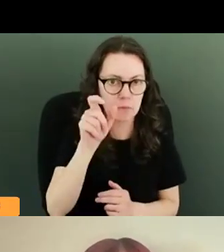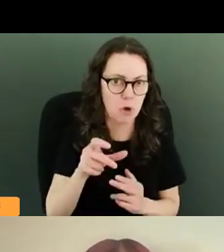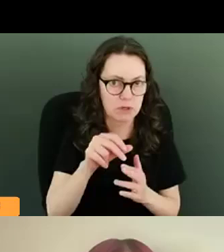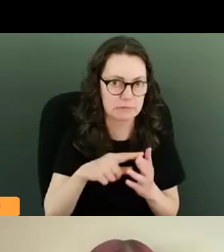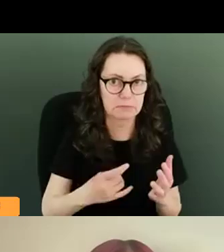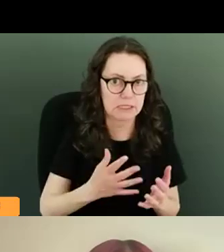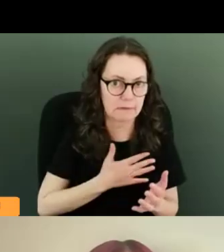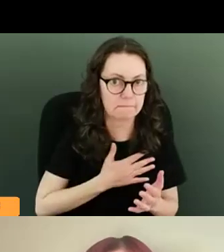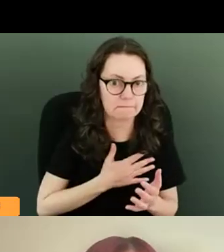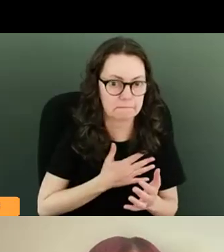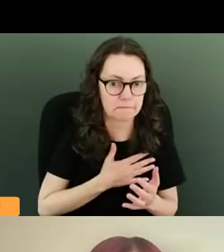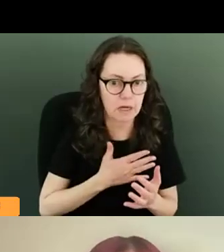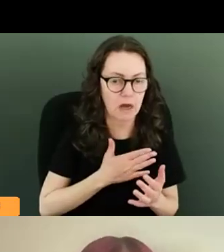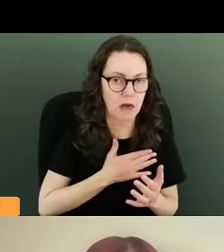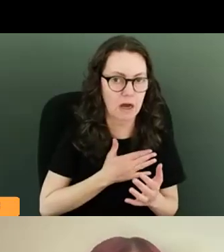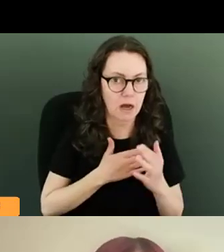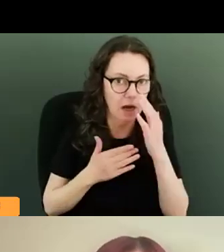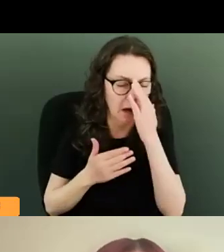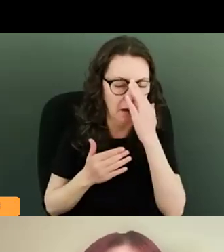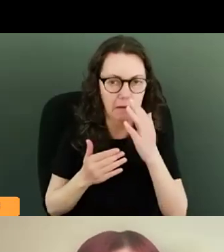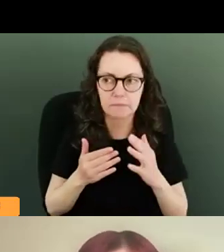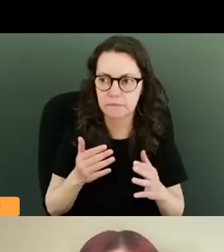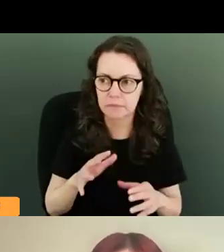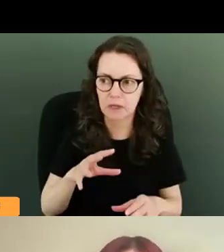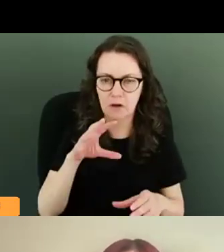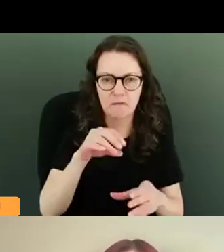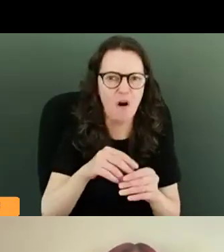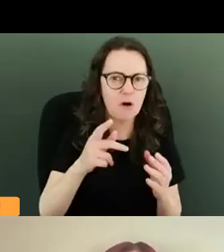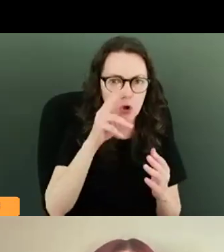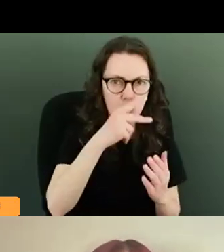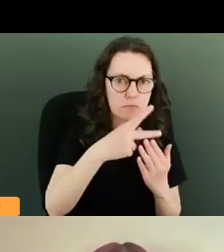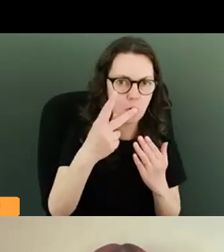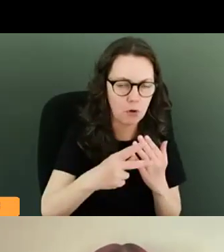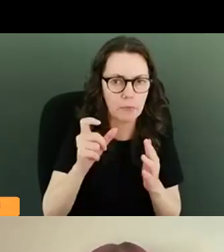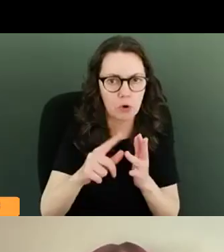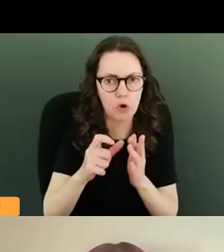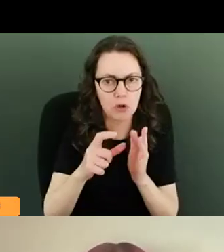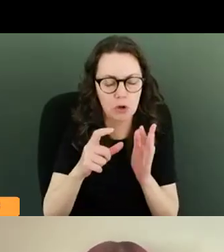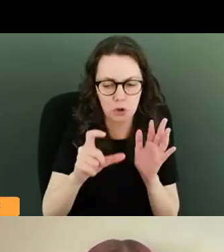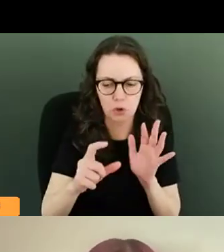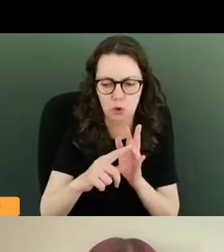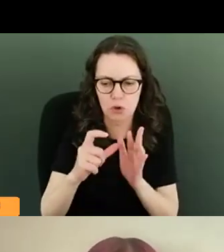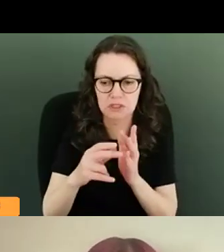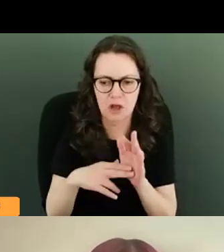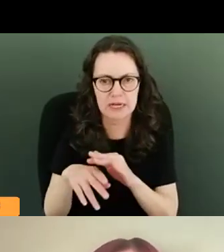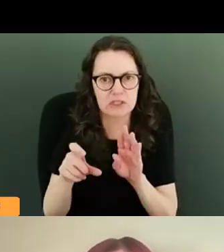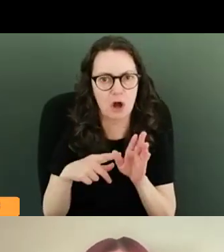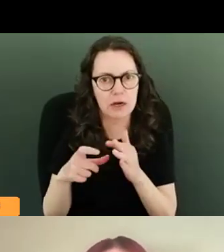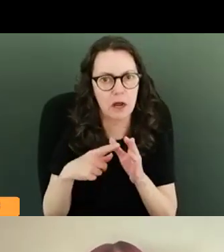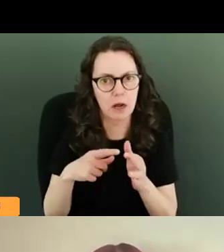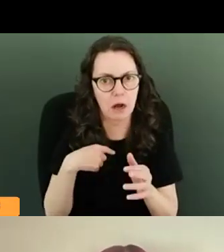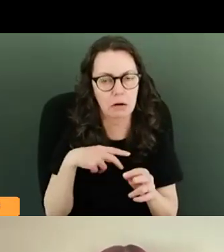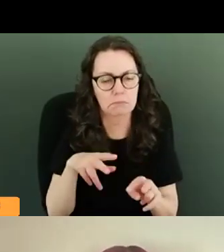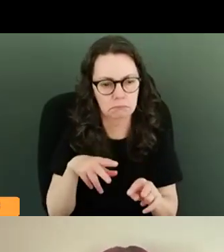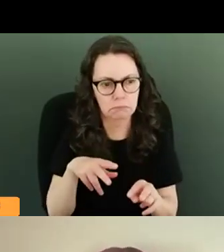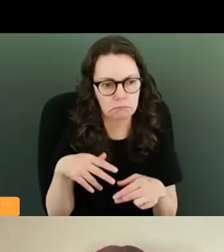myself, who's been part of co-design and youth programs with CYDA, it was really important to me that this experience for